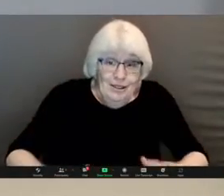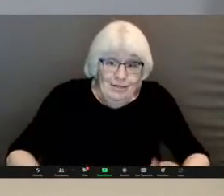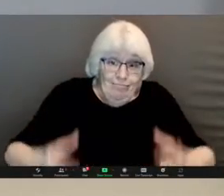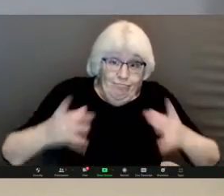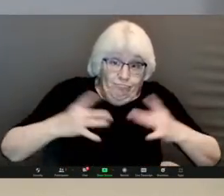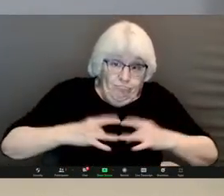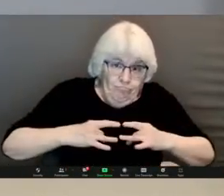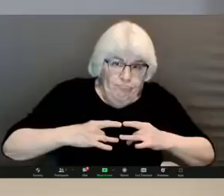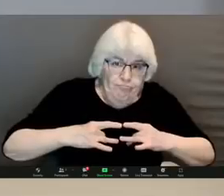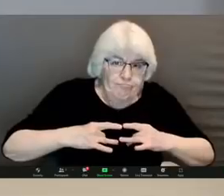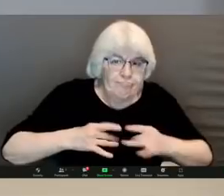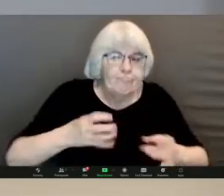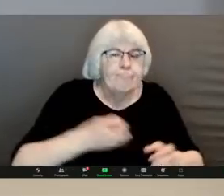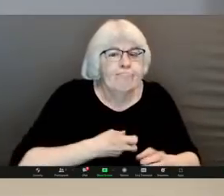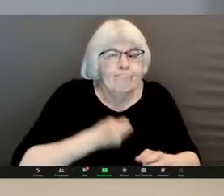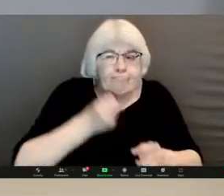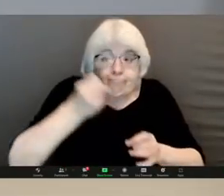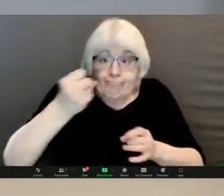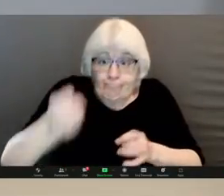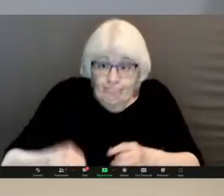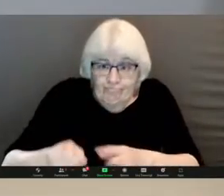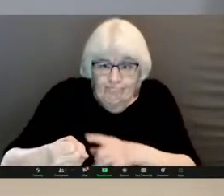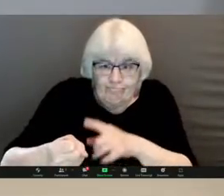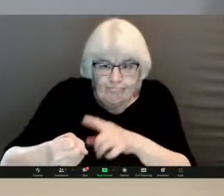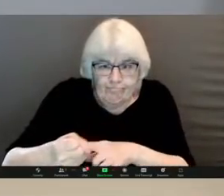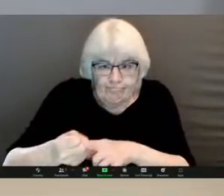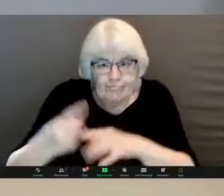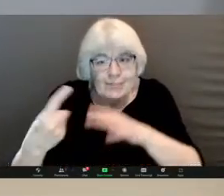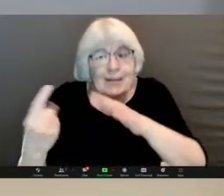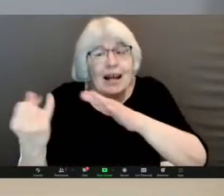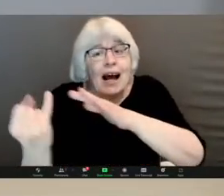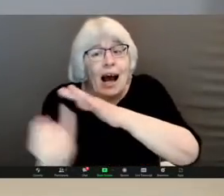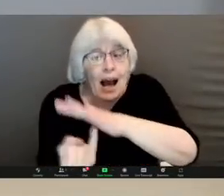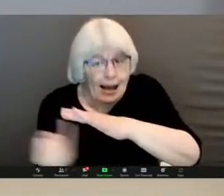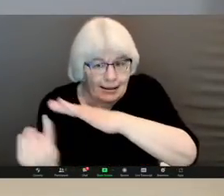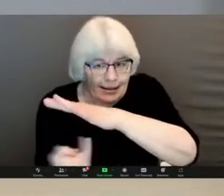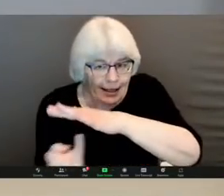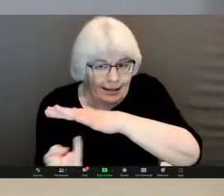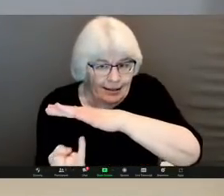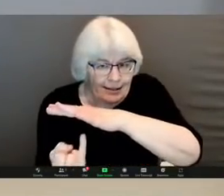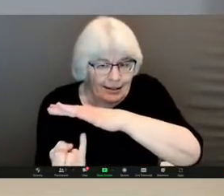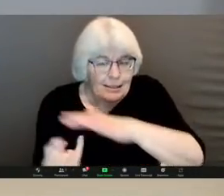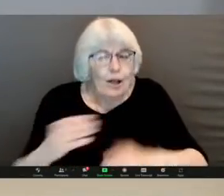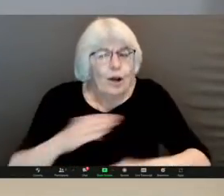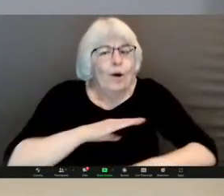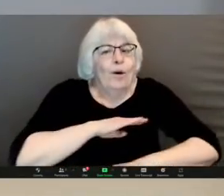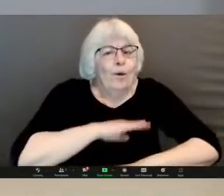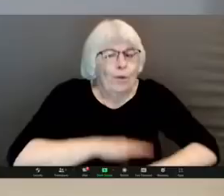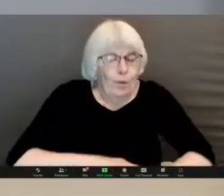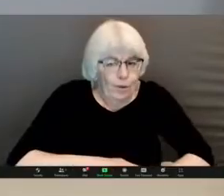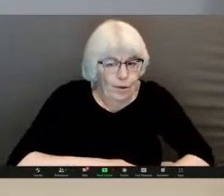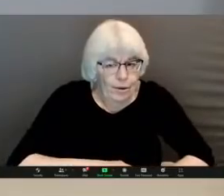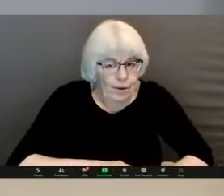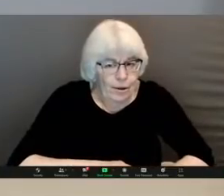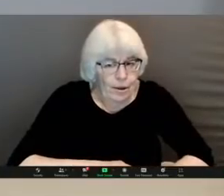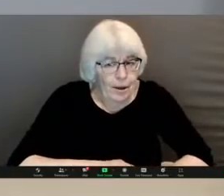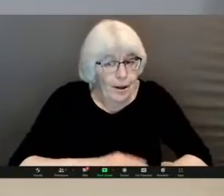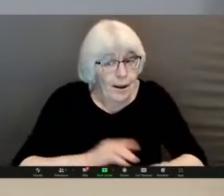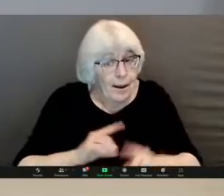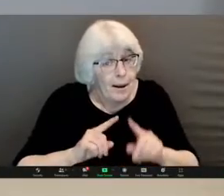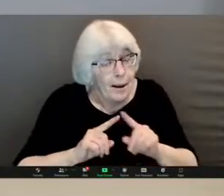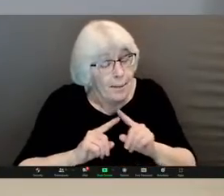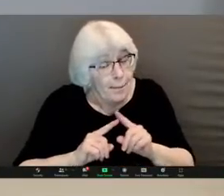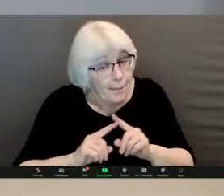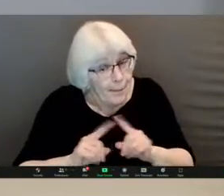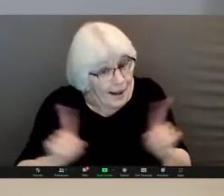But I also know that we have some limited capacity at our points of entry, especially